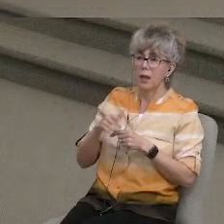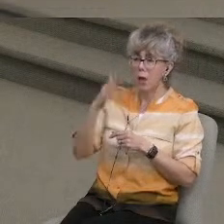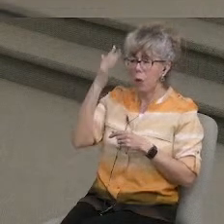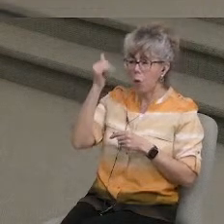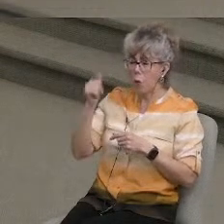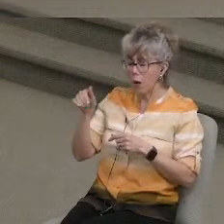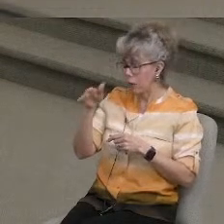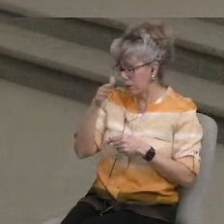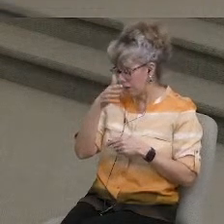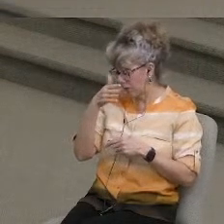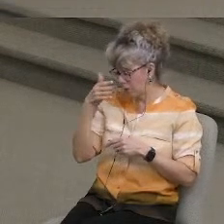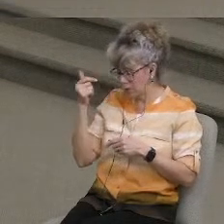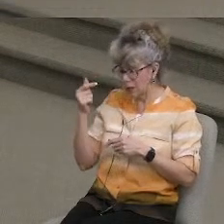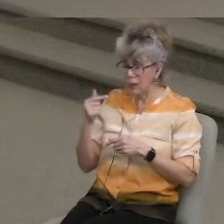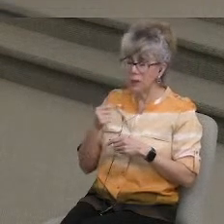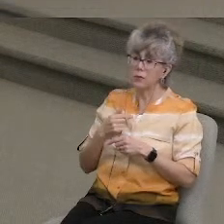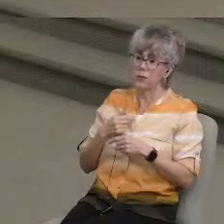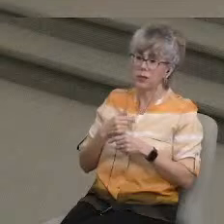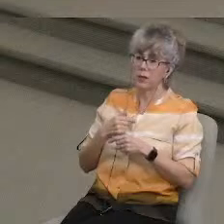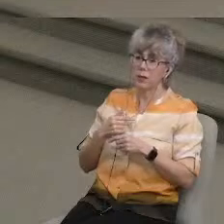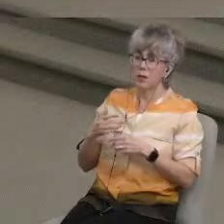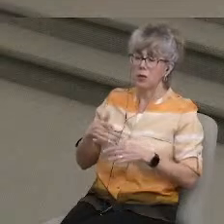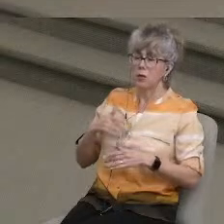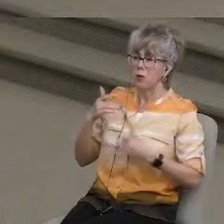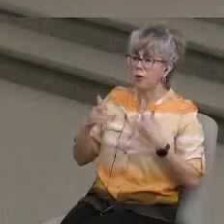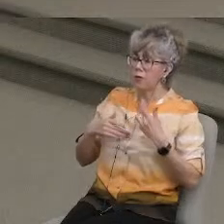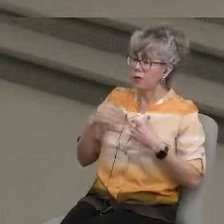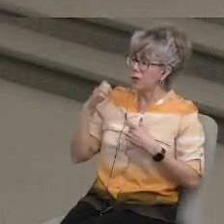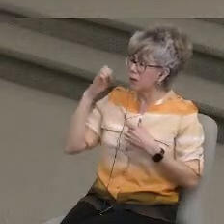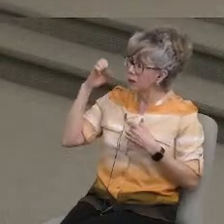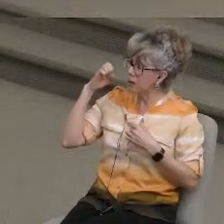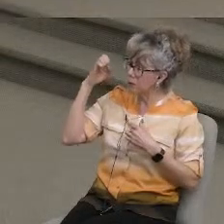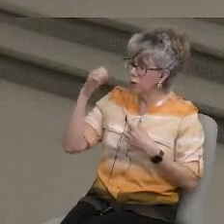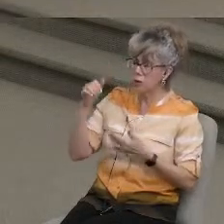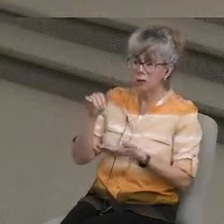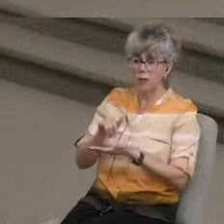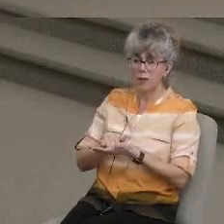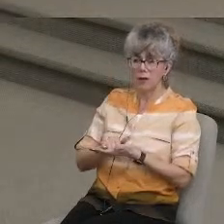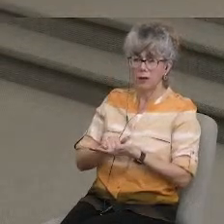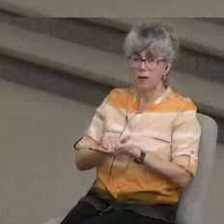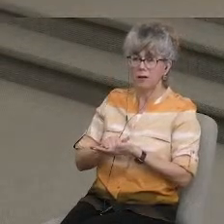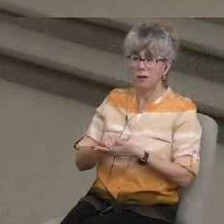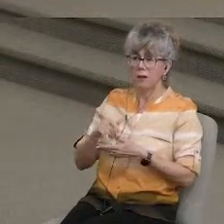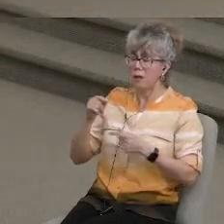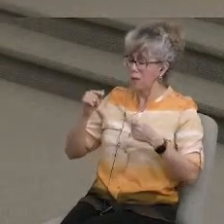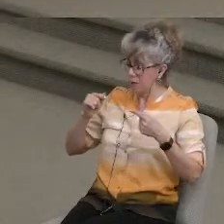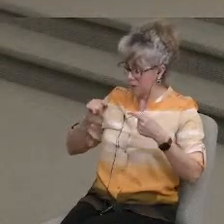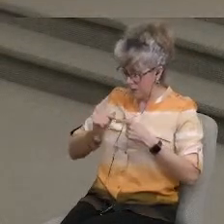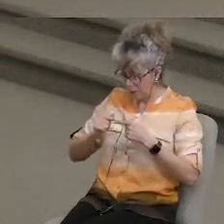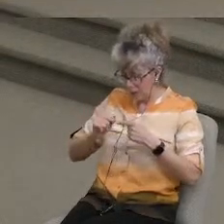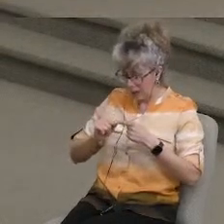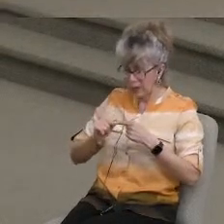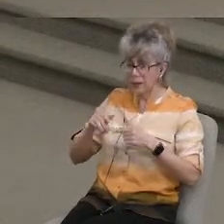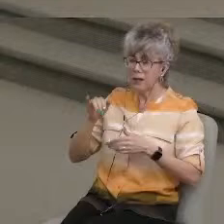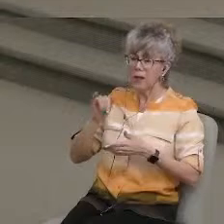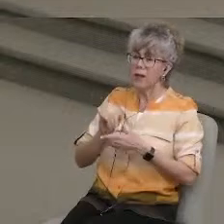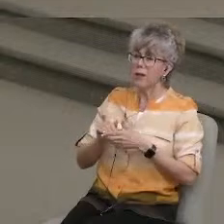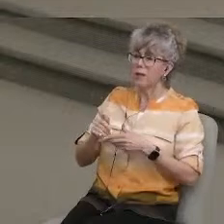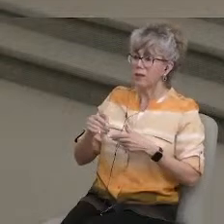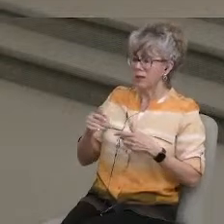me? Can you feel the emotion in that? Can you feel the pain? Can you feel the